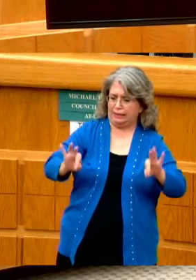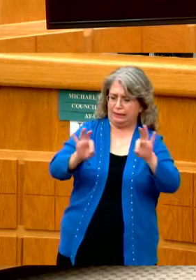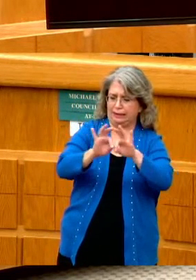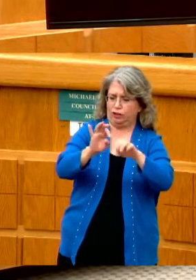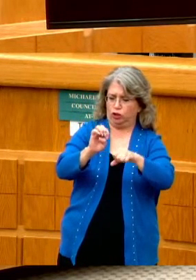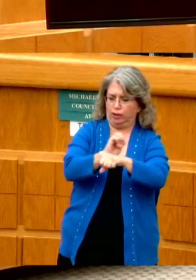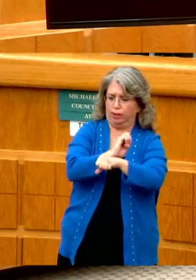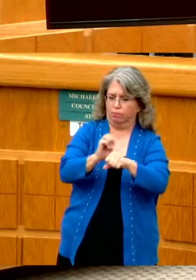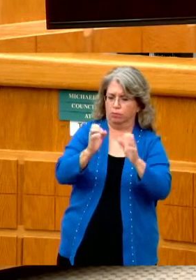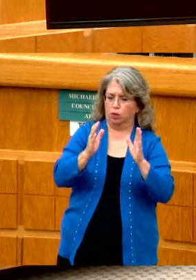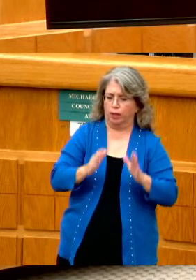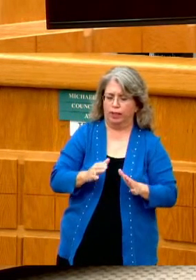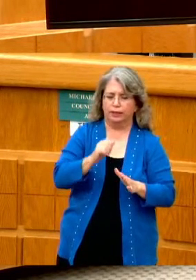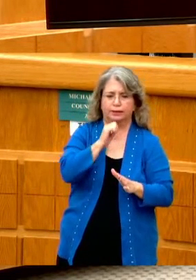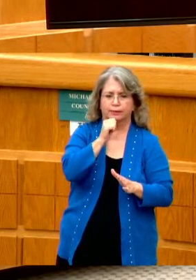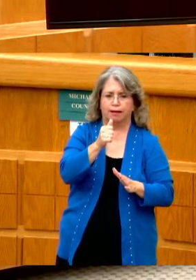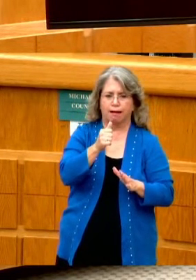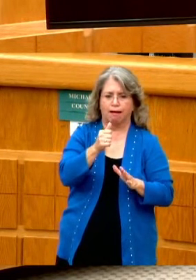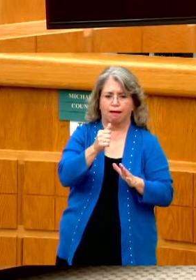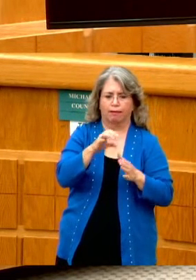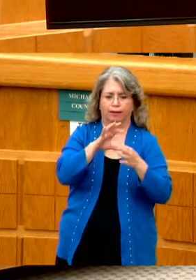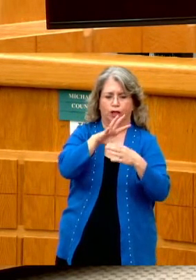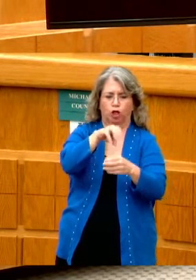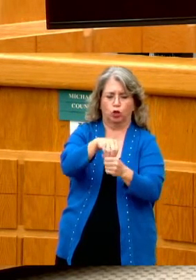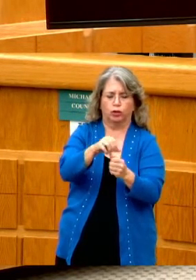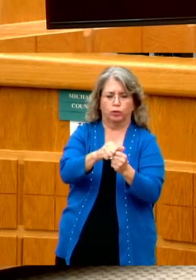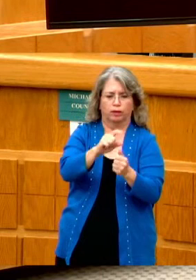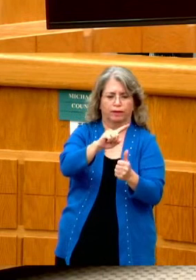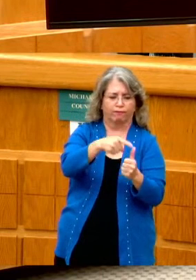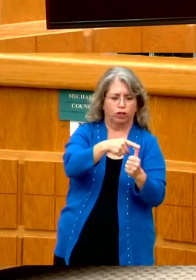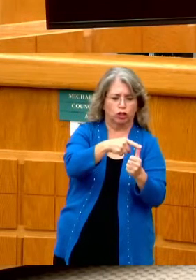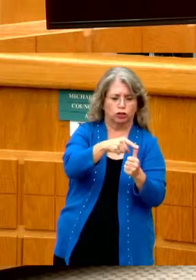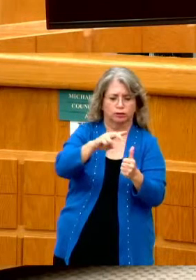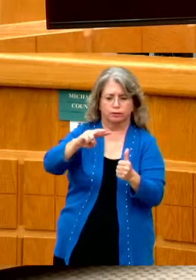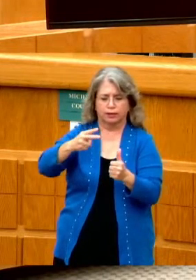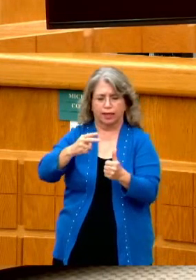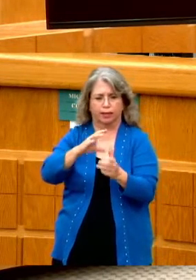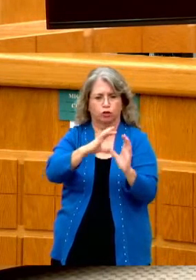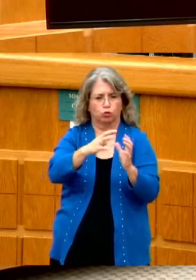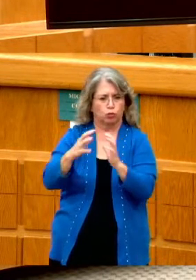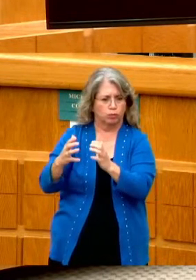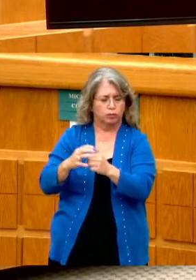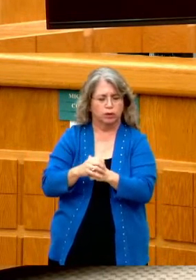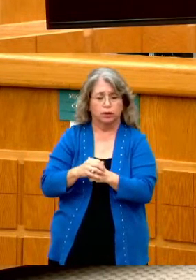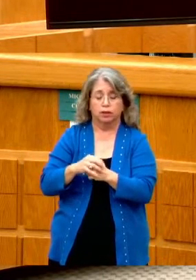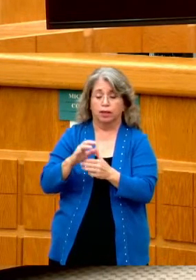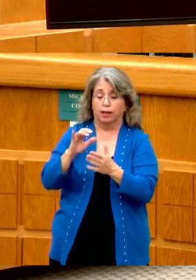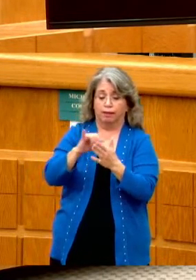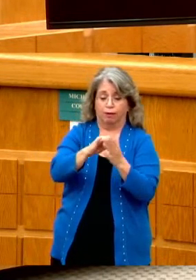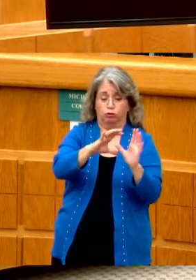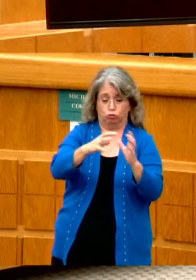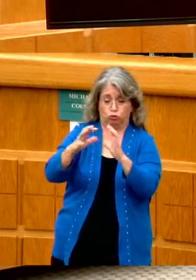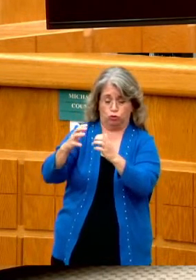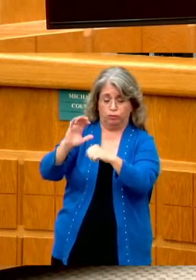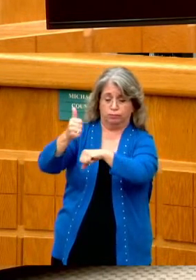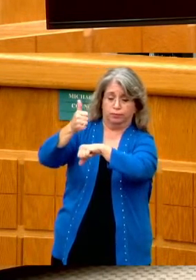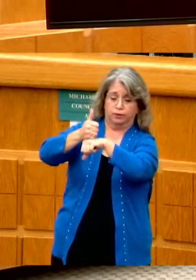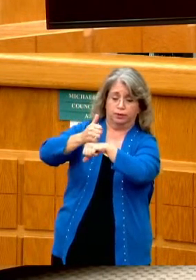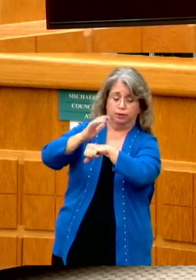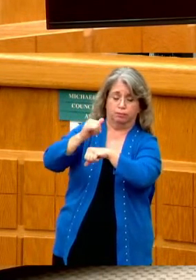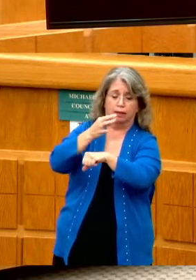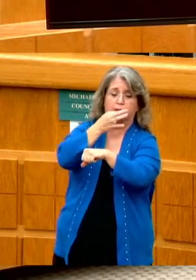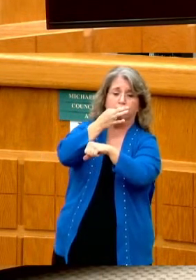mentioned in the first or second phase? The phases were defined by an expert panel consisting of healthcare,